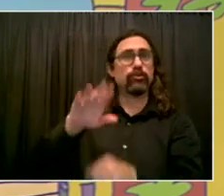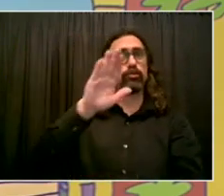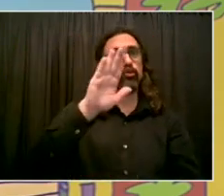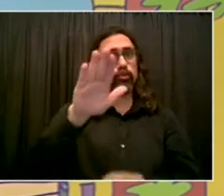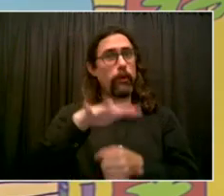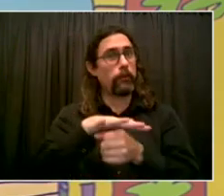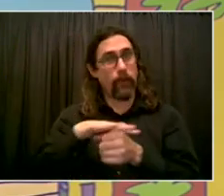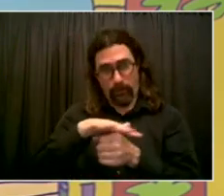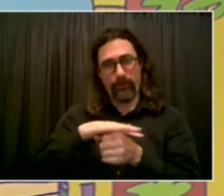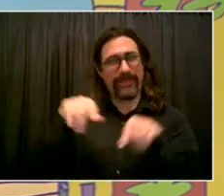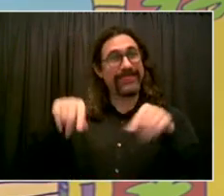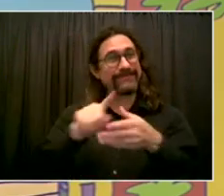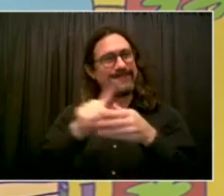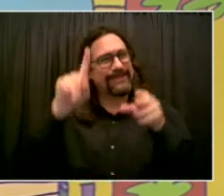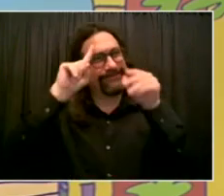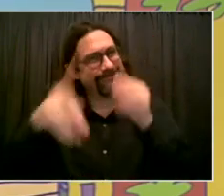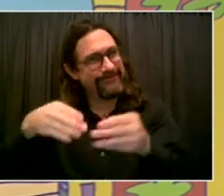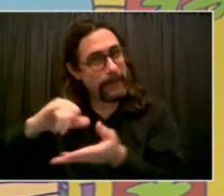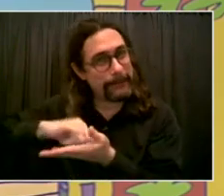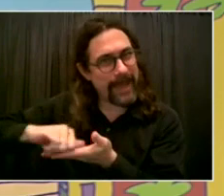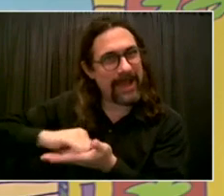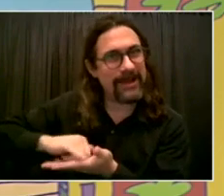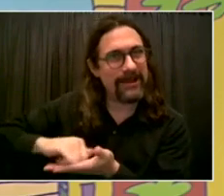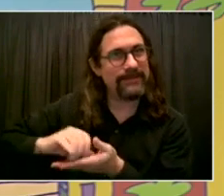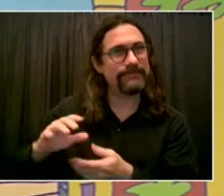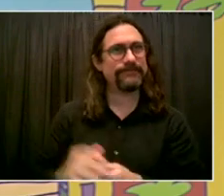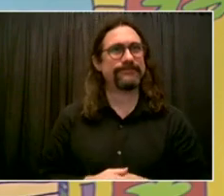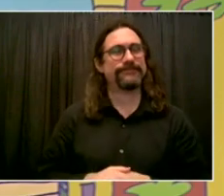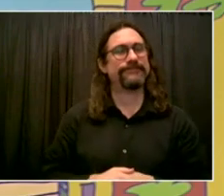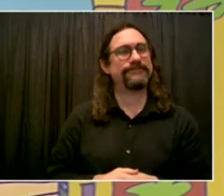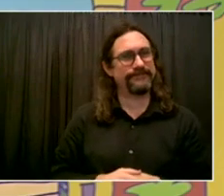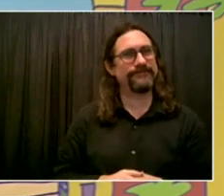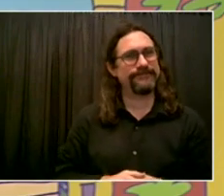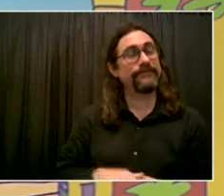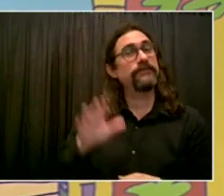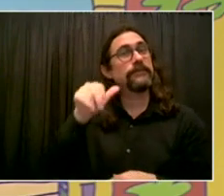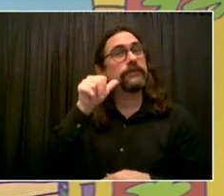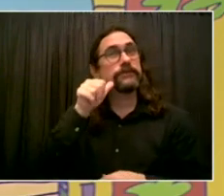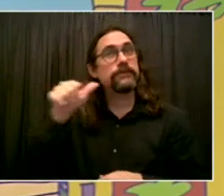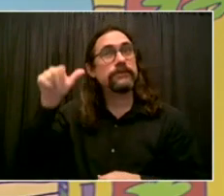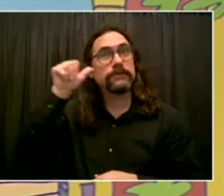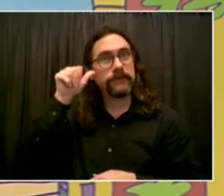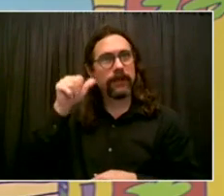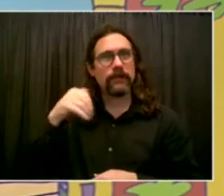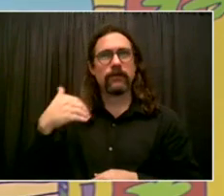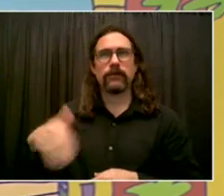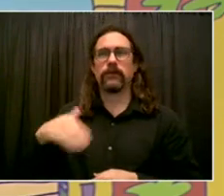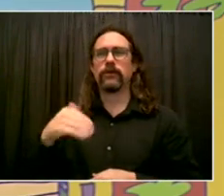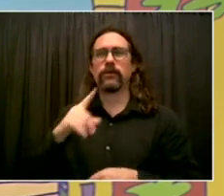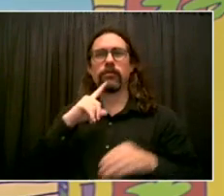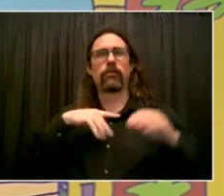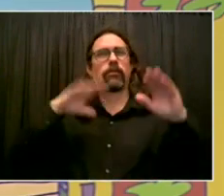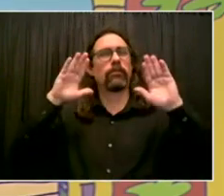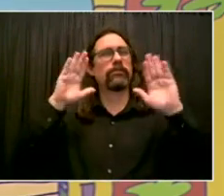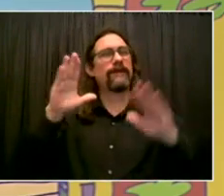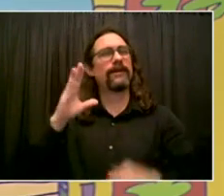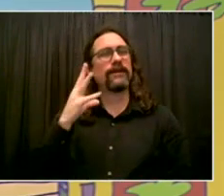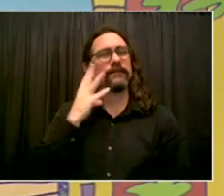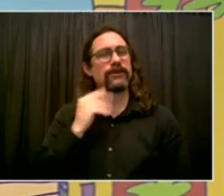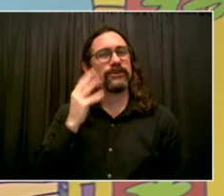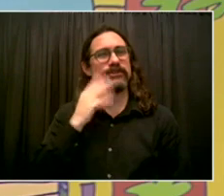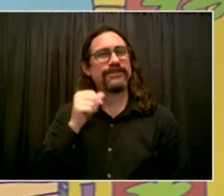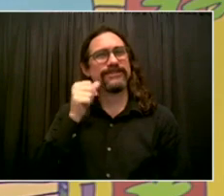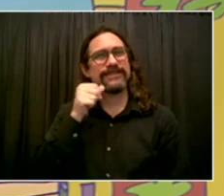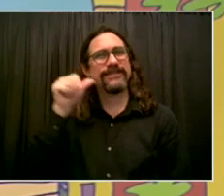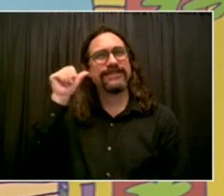So yesterday, I had an amazing experience at some place. I want to urge all New Yorkers, go check